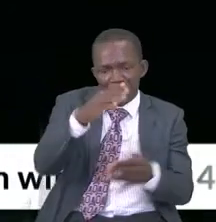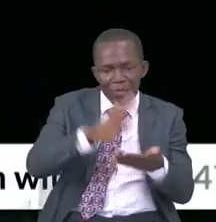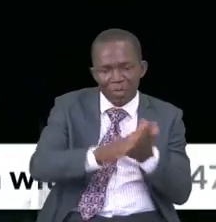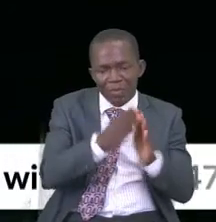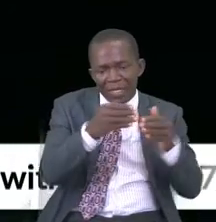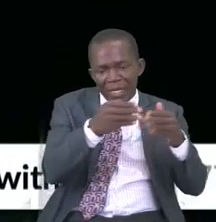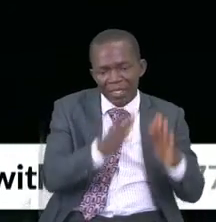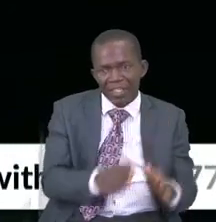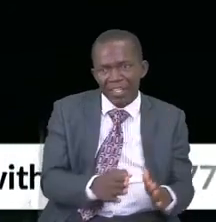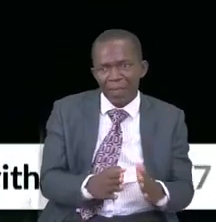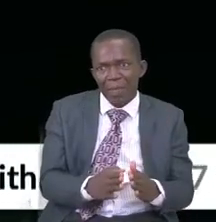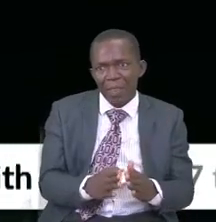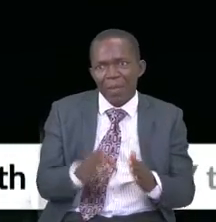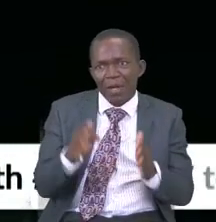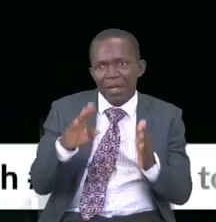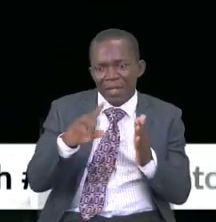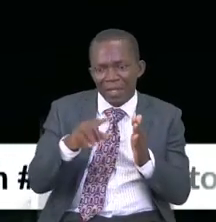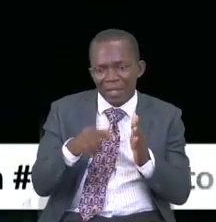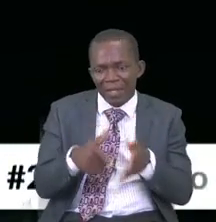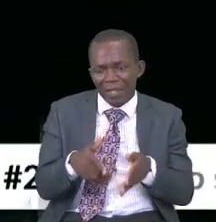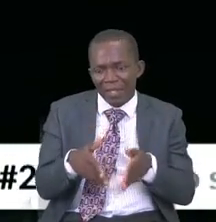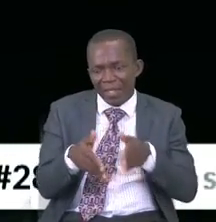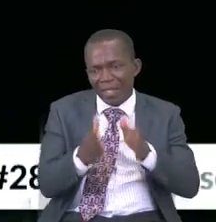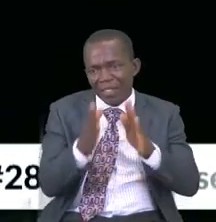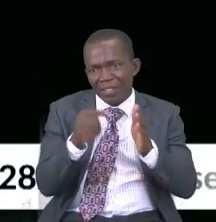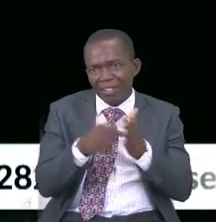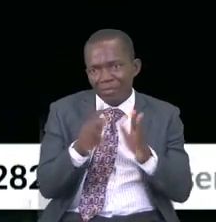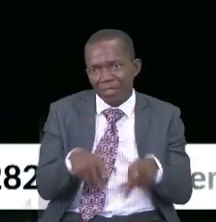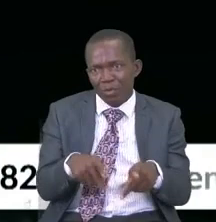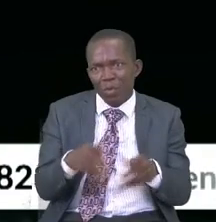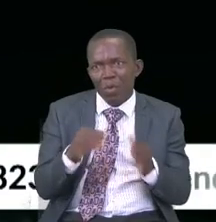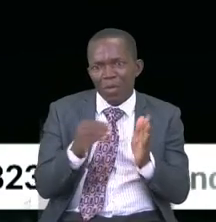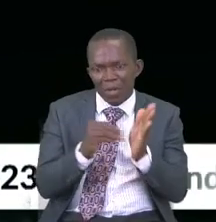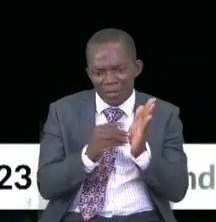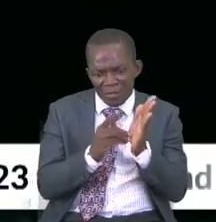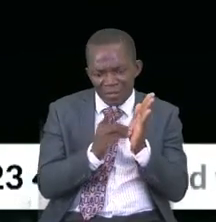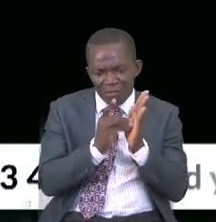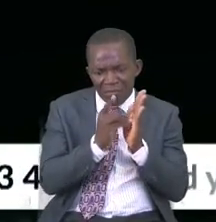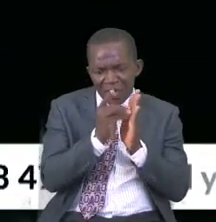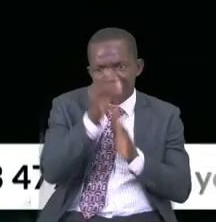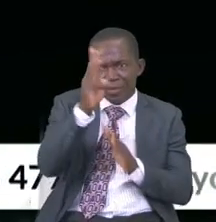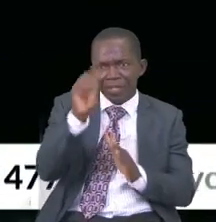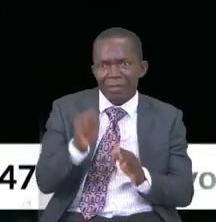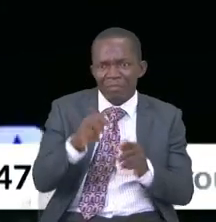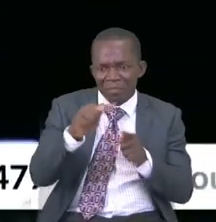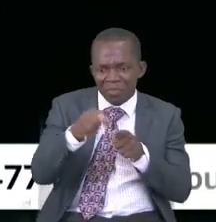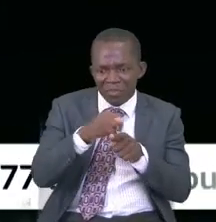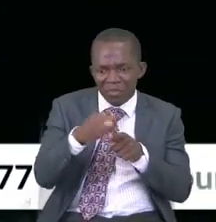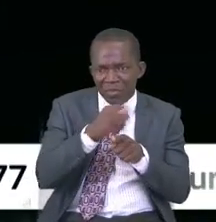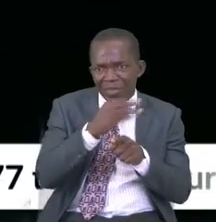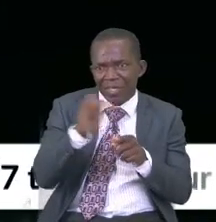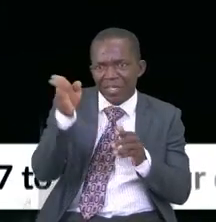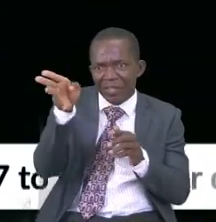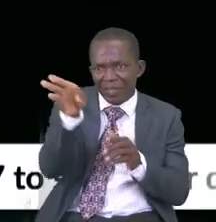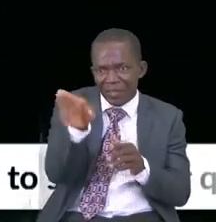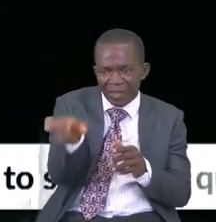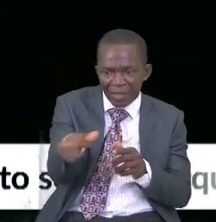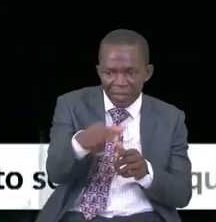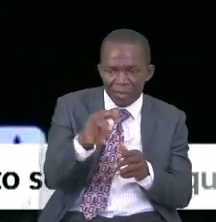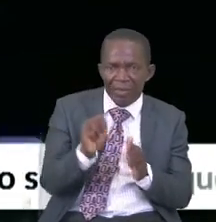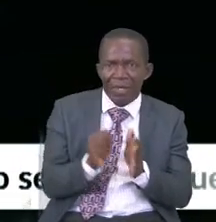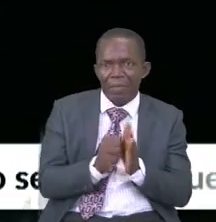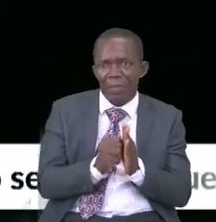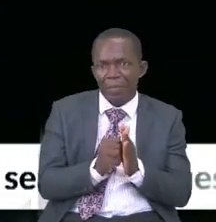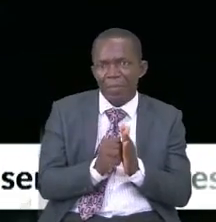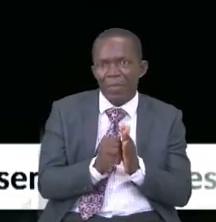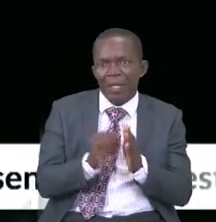And not mentoring without purpose. Mentoring, either in prayer. Mentoring, let's go